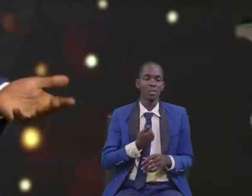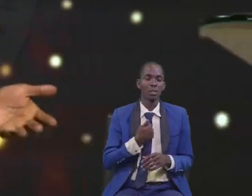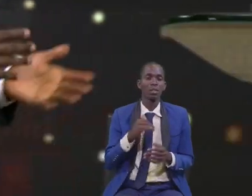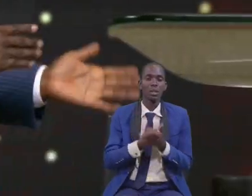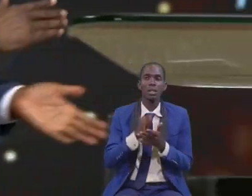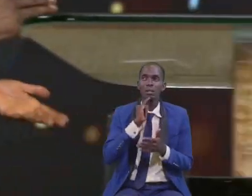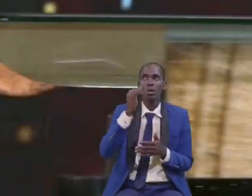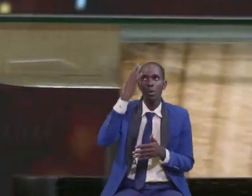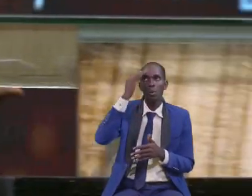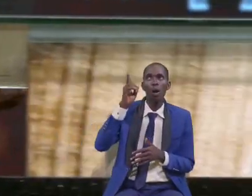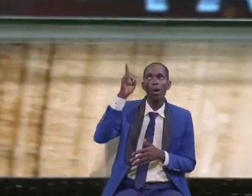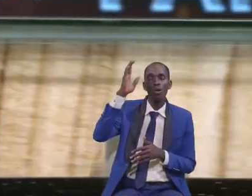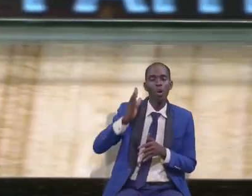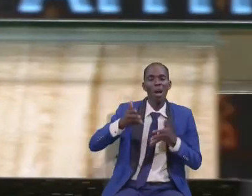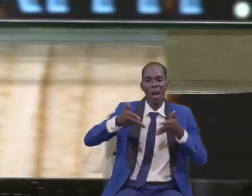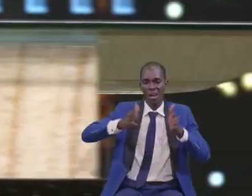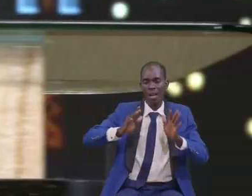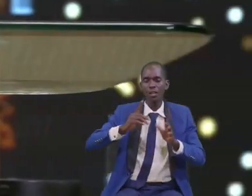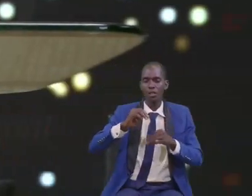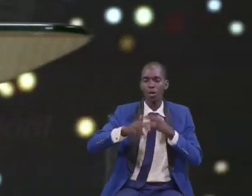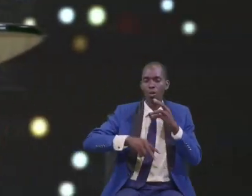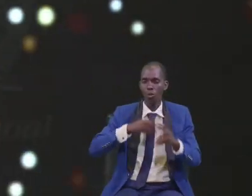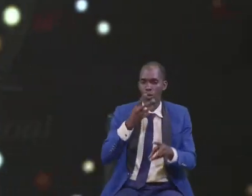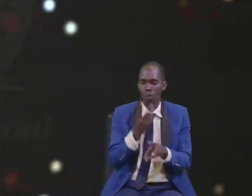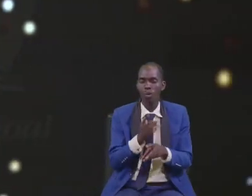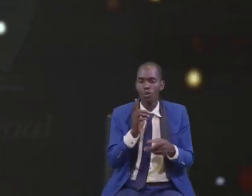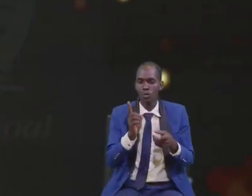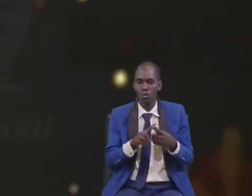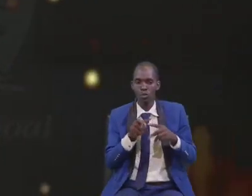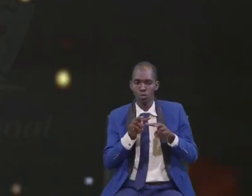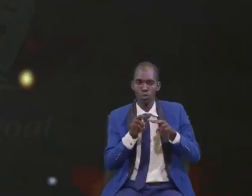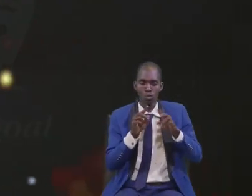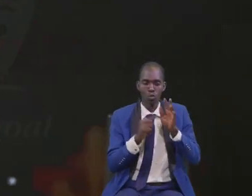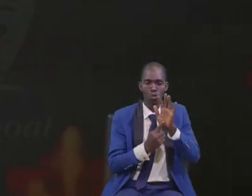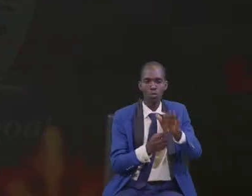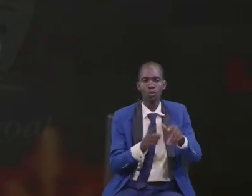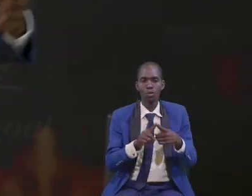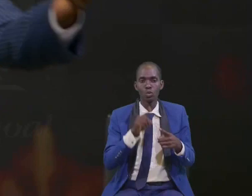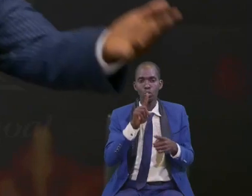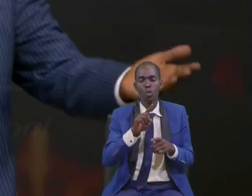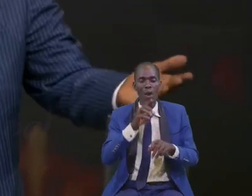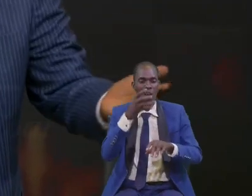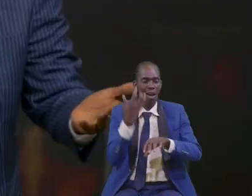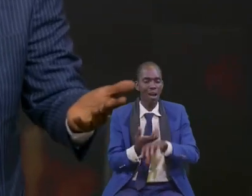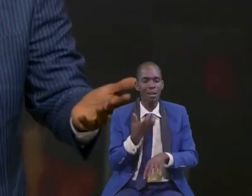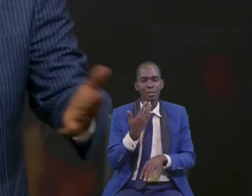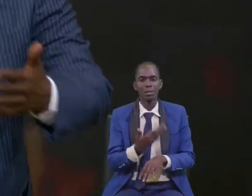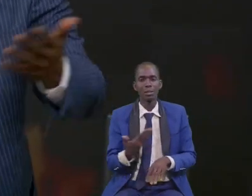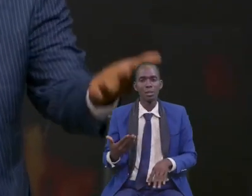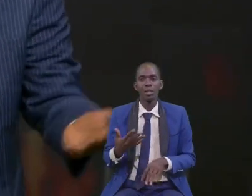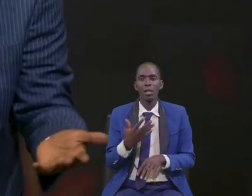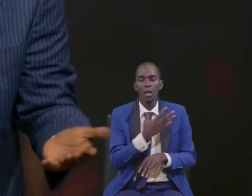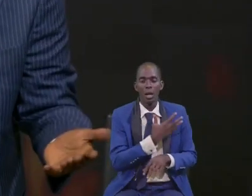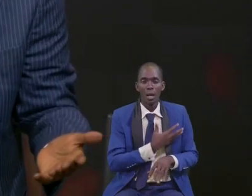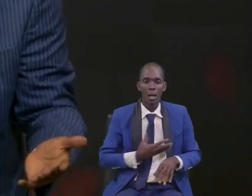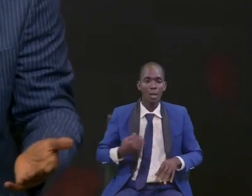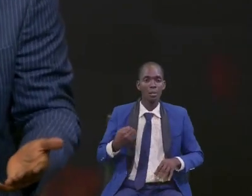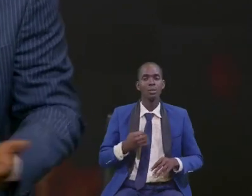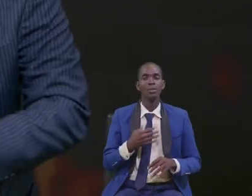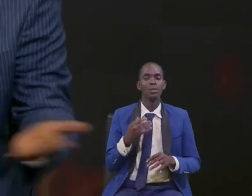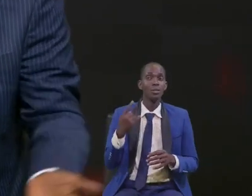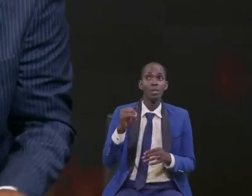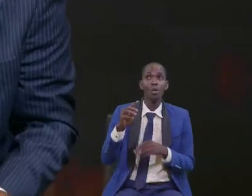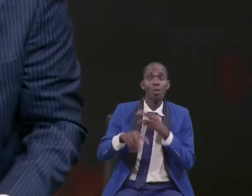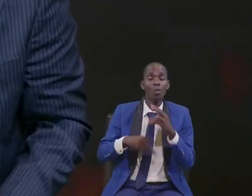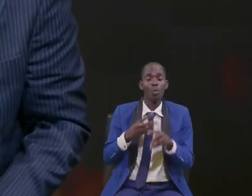when the world shows you their side, then if you are trying to, you know, fall for them and love them